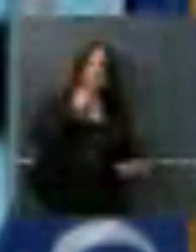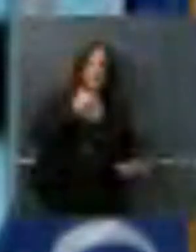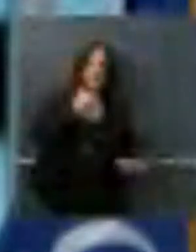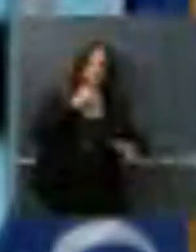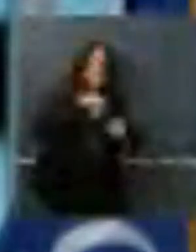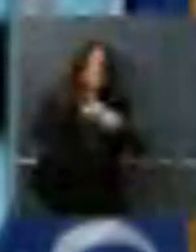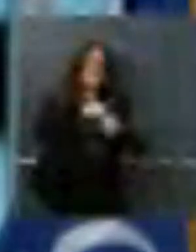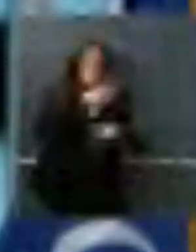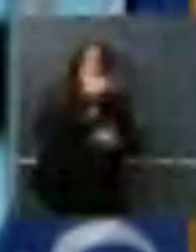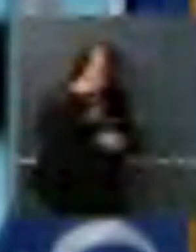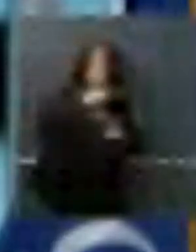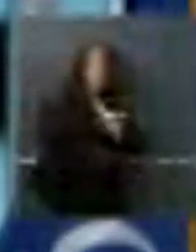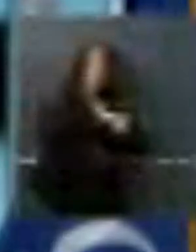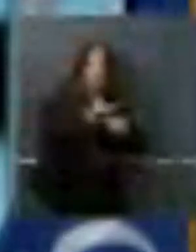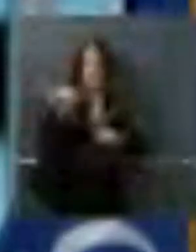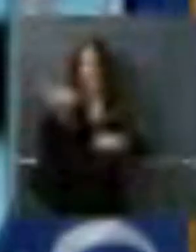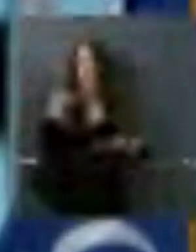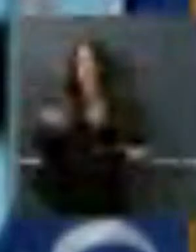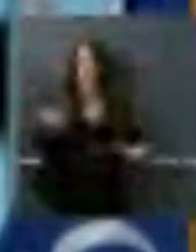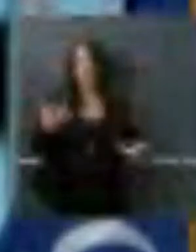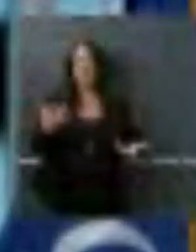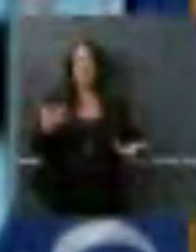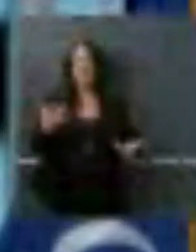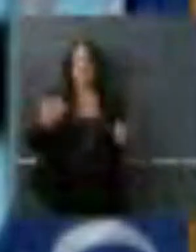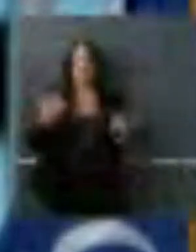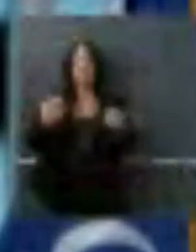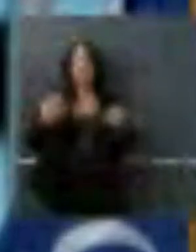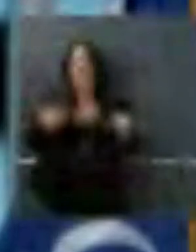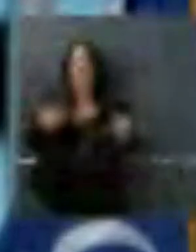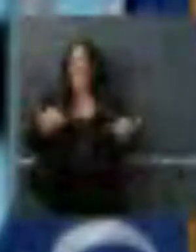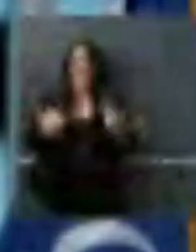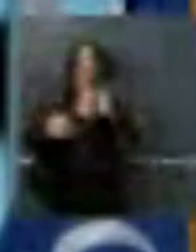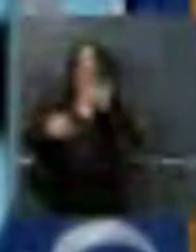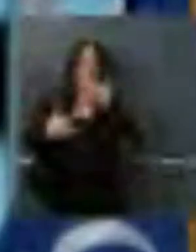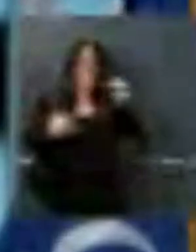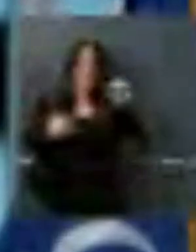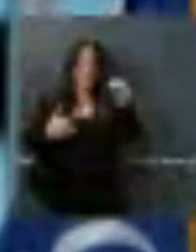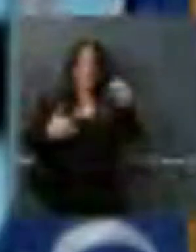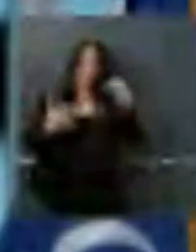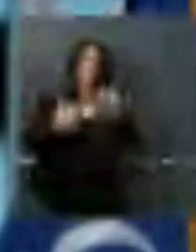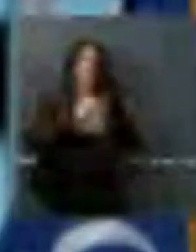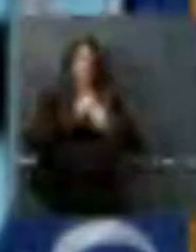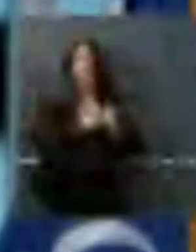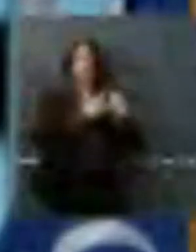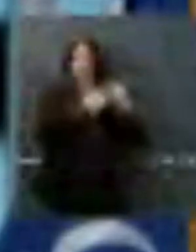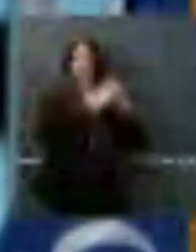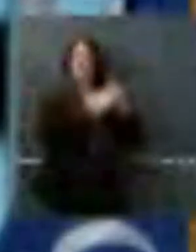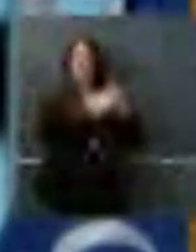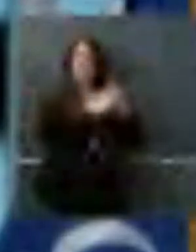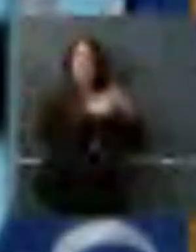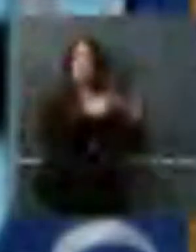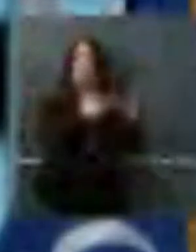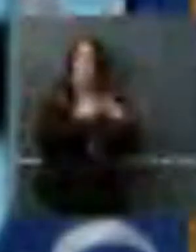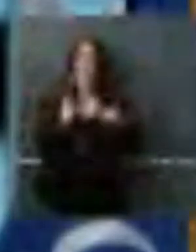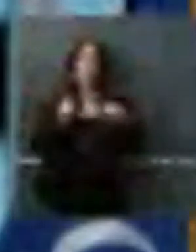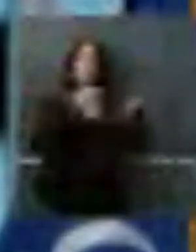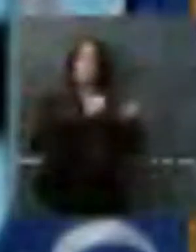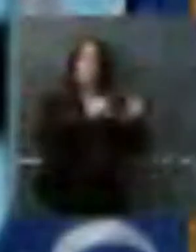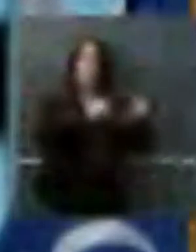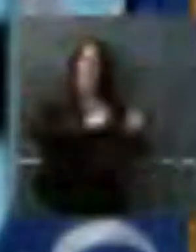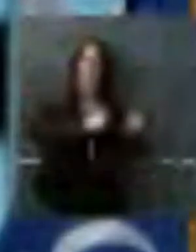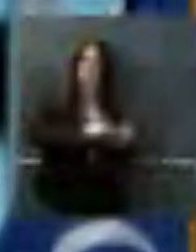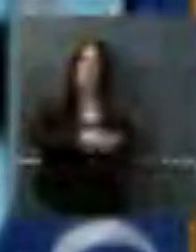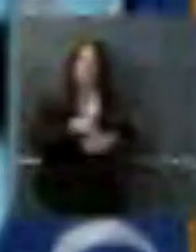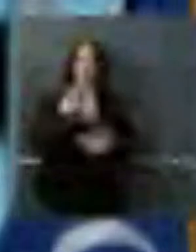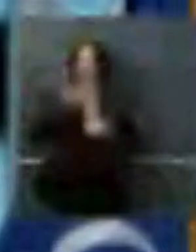time. Those 80 sites are going out today, tomorrow, Saturday, Sunday, Monday. You're going to see these things set up. And so you're going to see